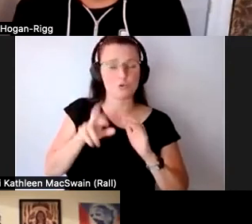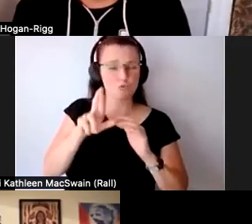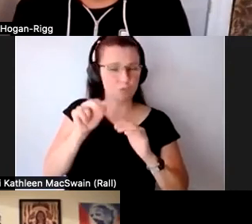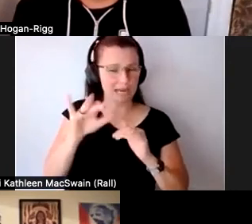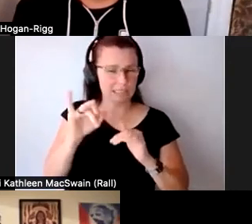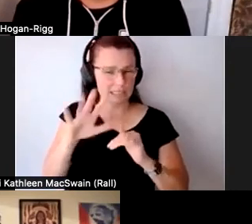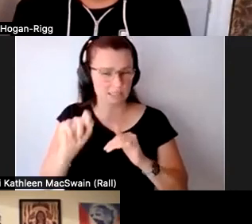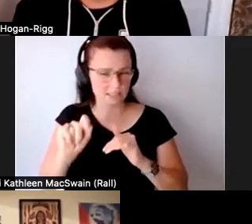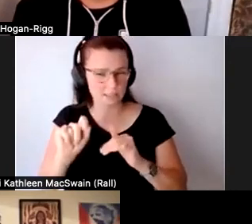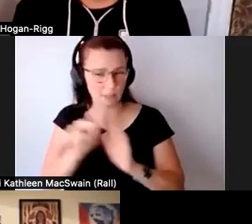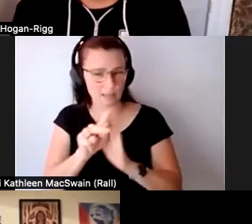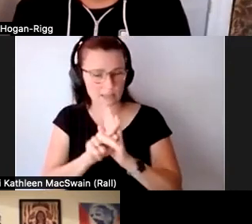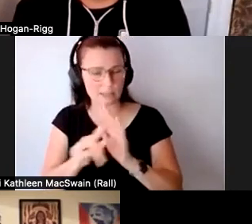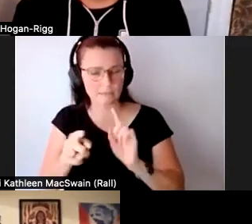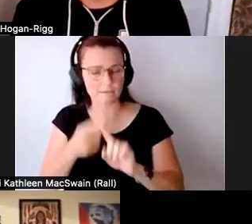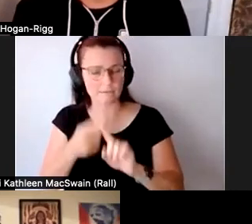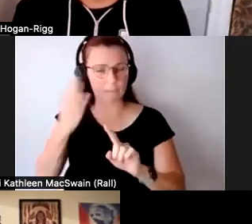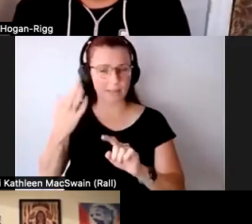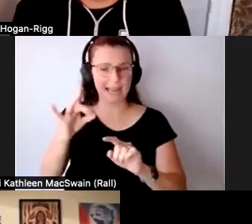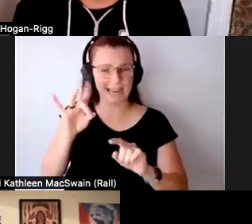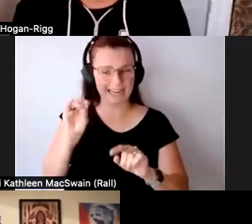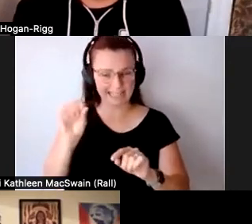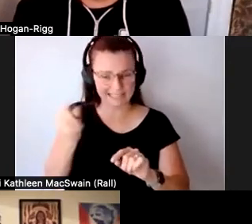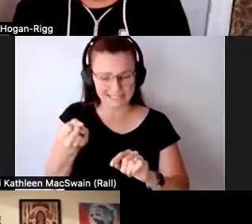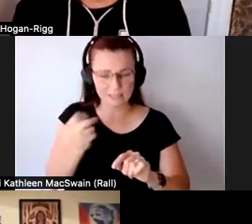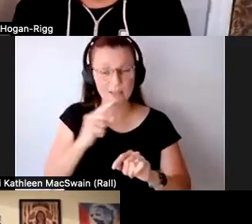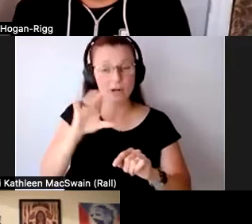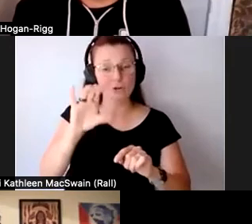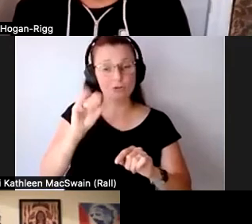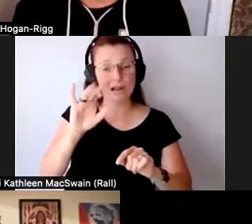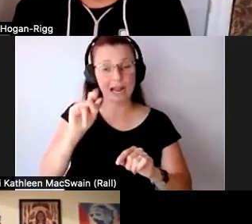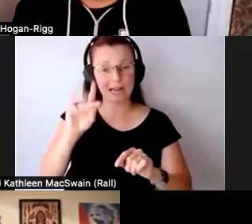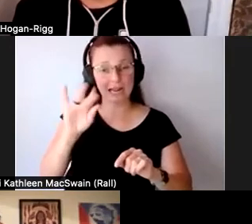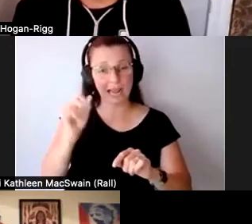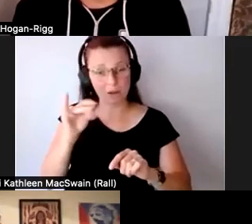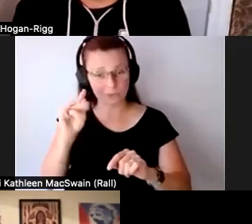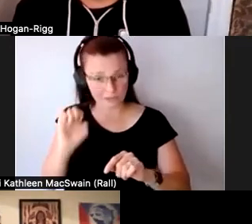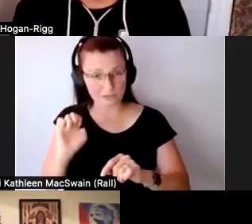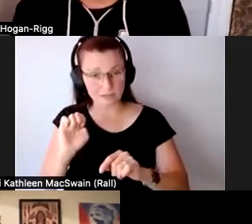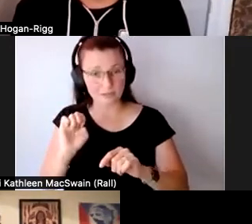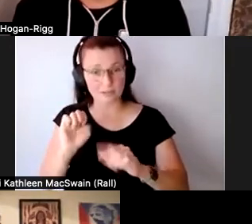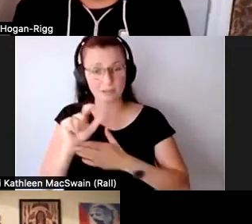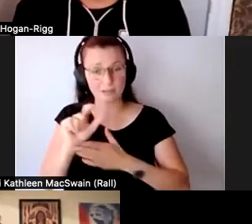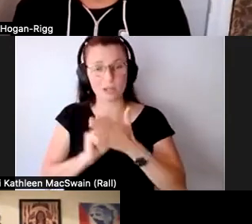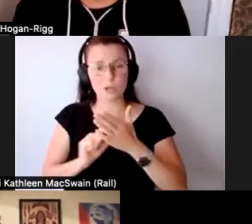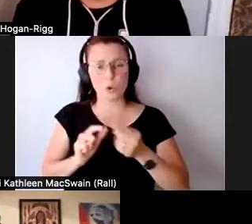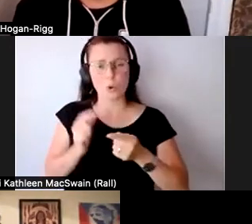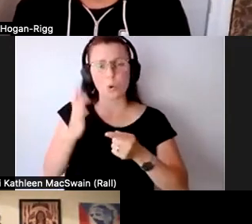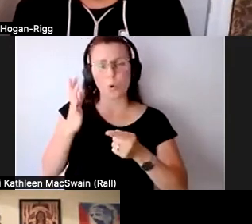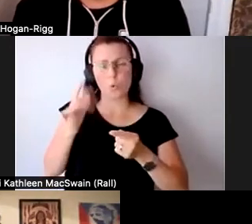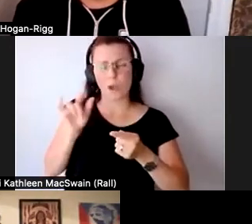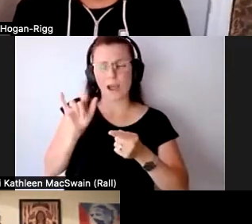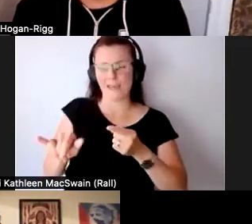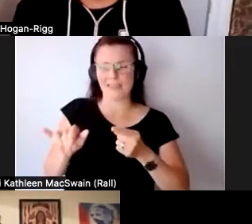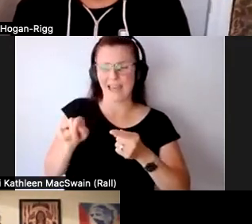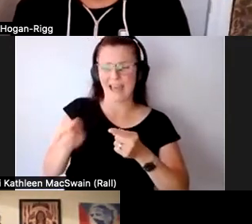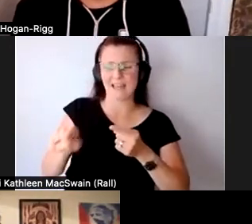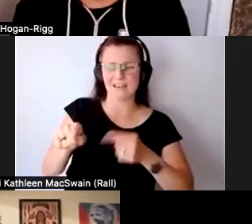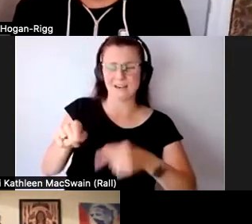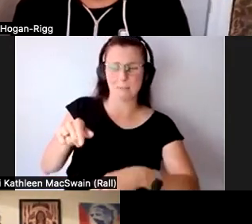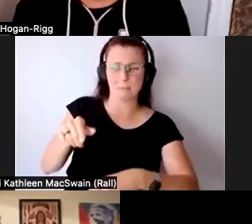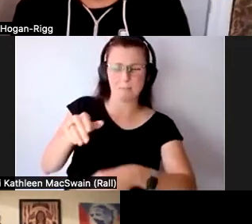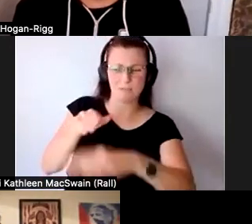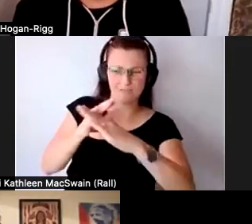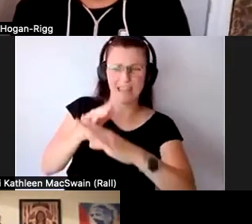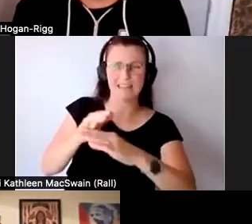to prevent clinical life-saving interventions, medical interventions, harm reduction interventions? This is not what the Krakow statute was